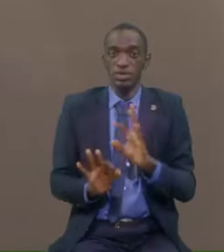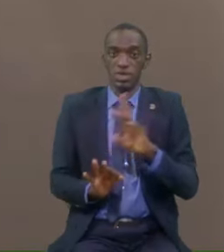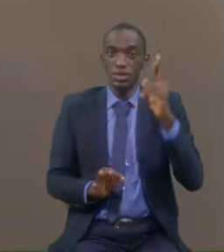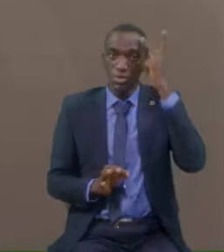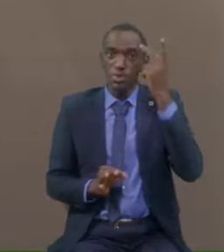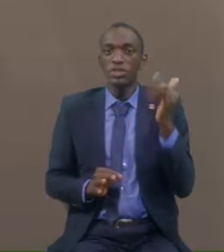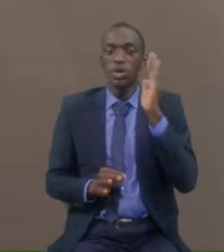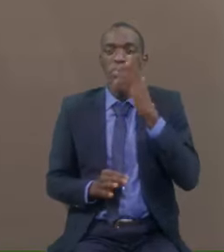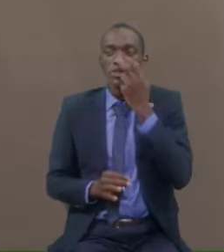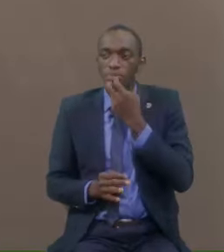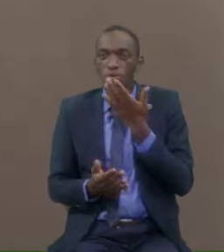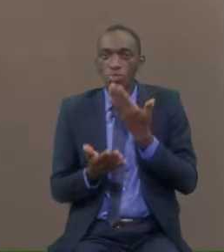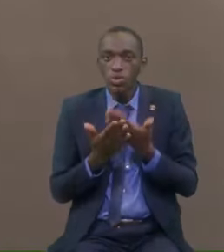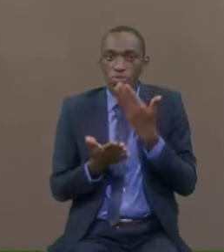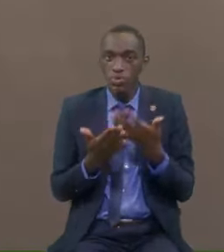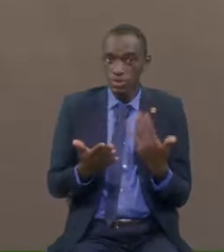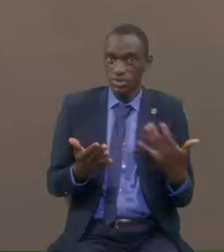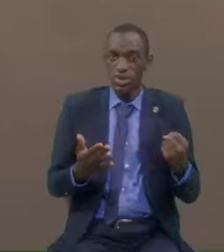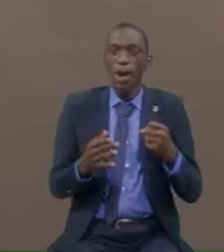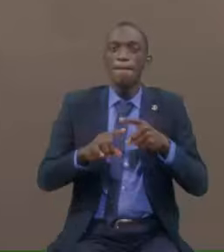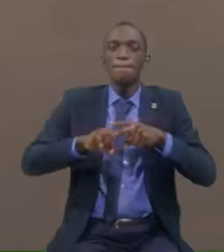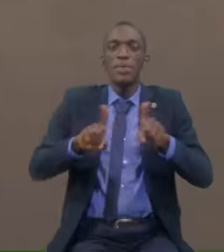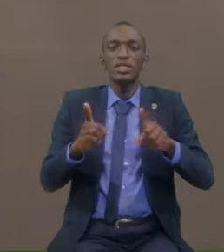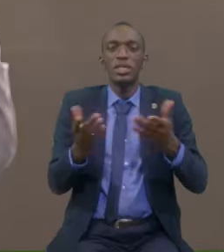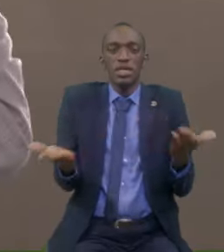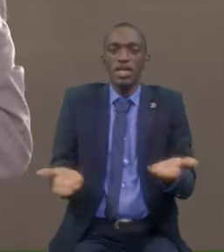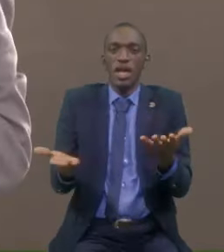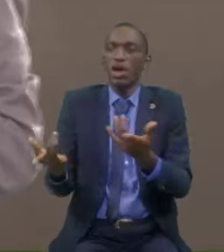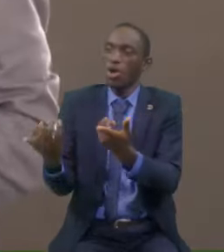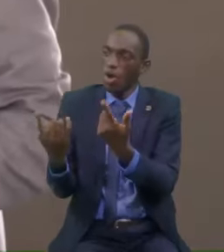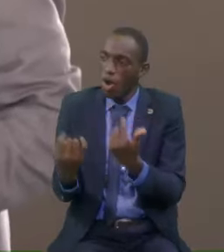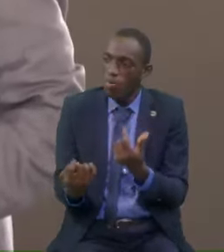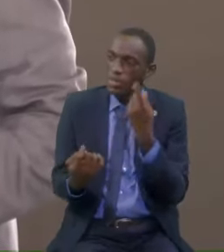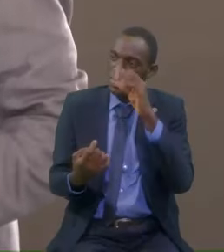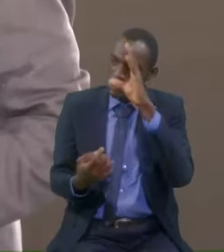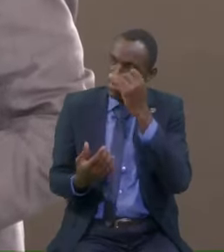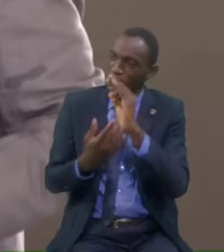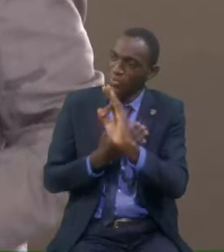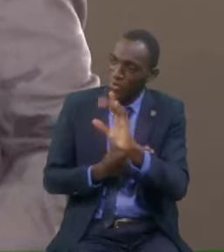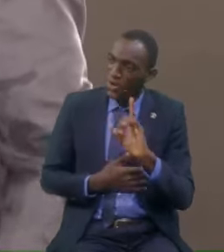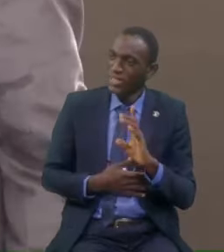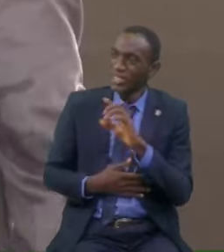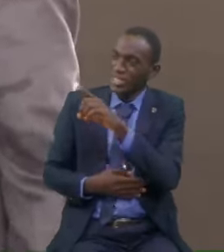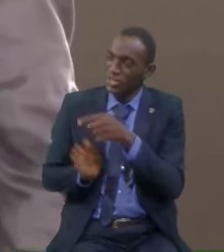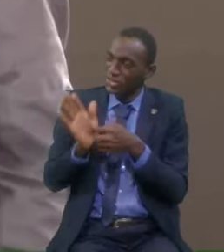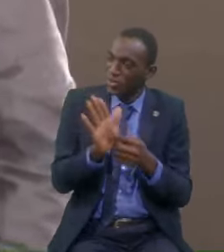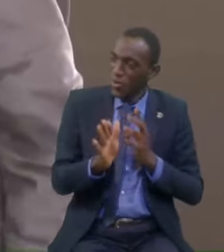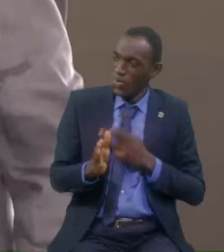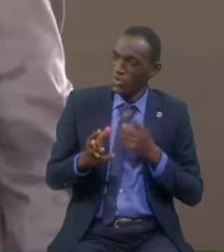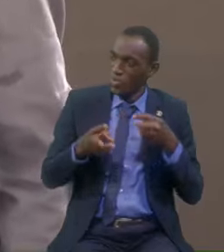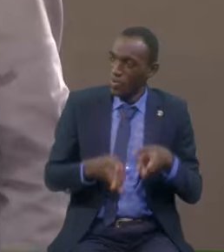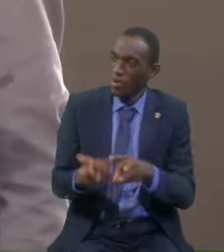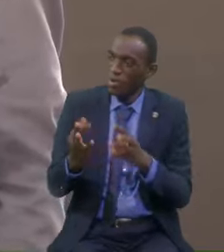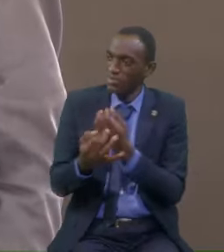here comes the men of God that show unto us the way of salvation. That's not